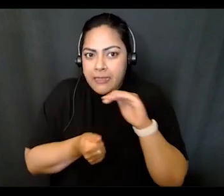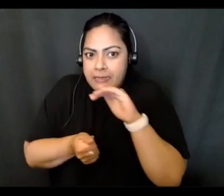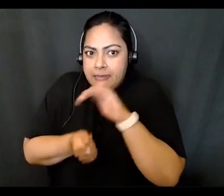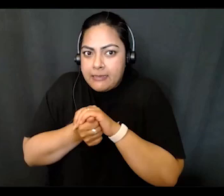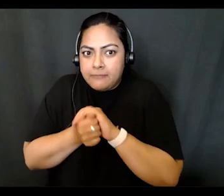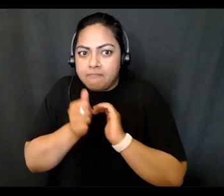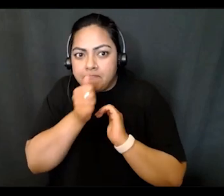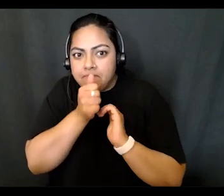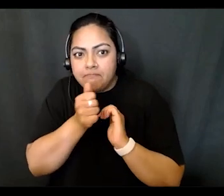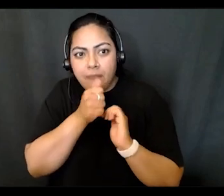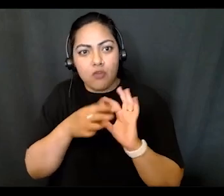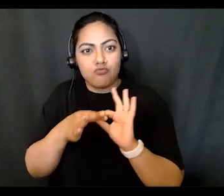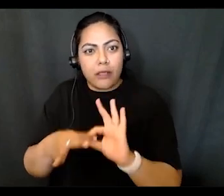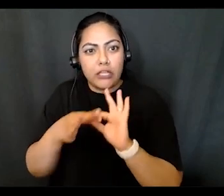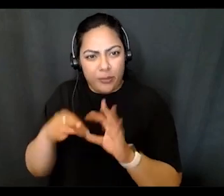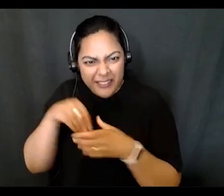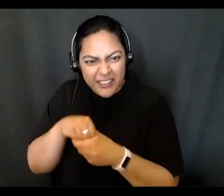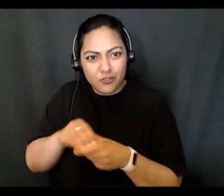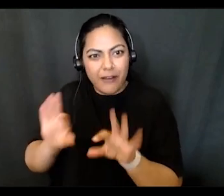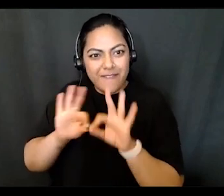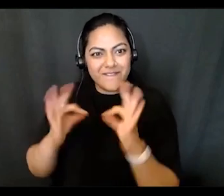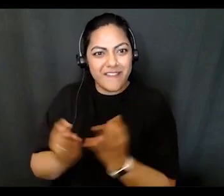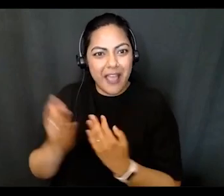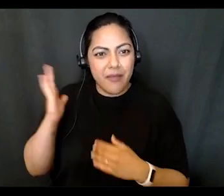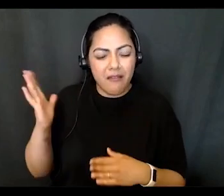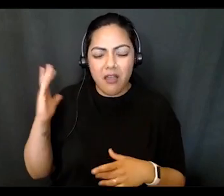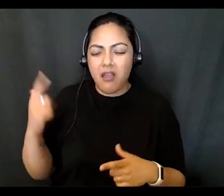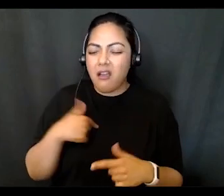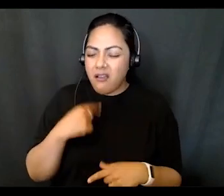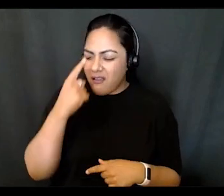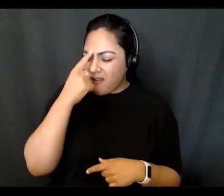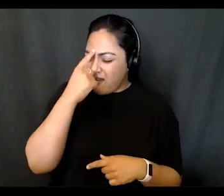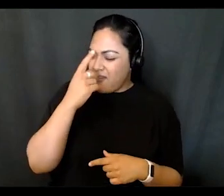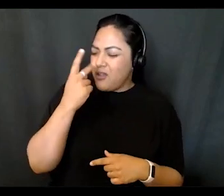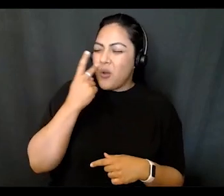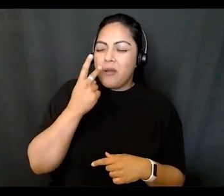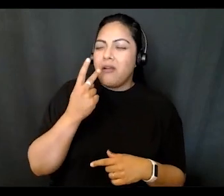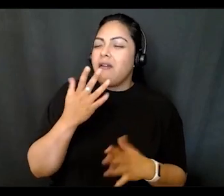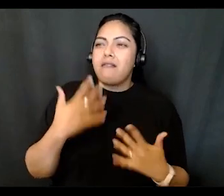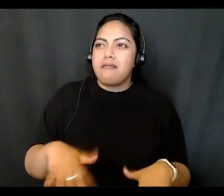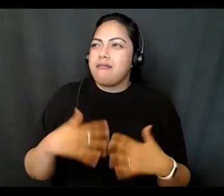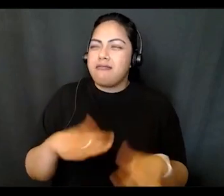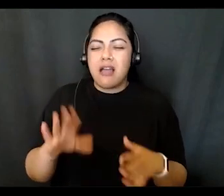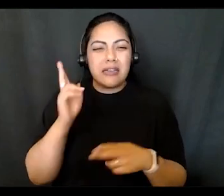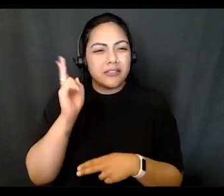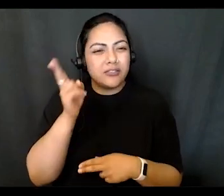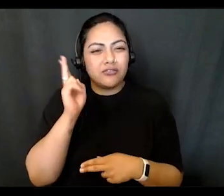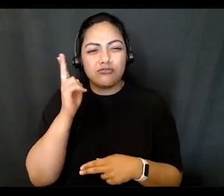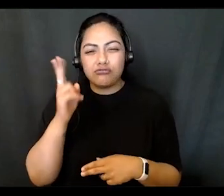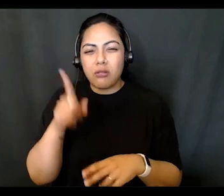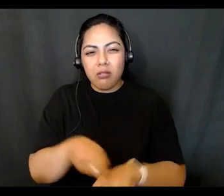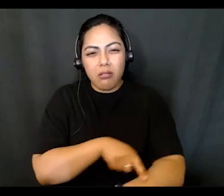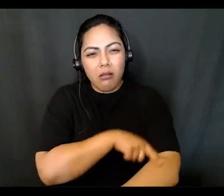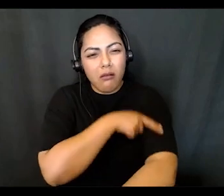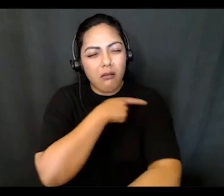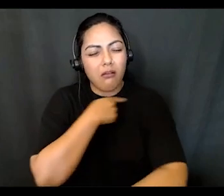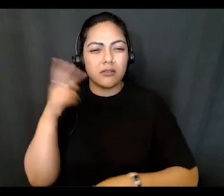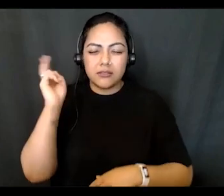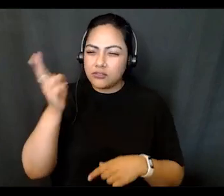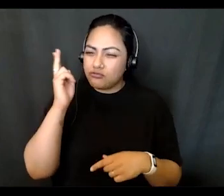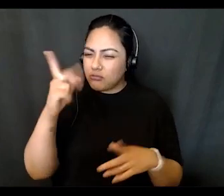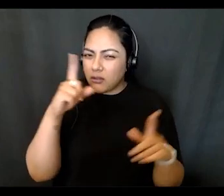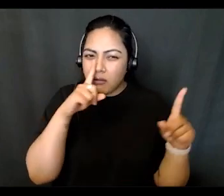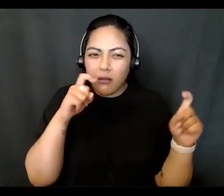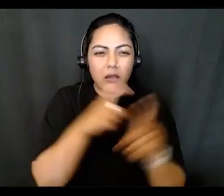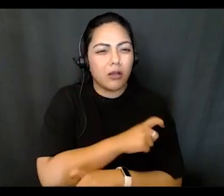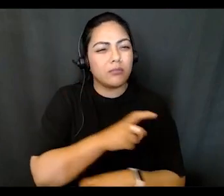in her family. And it just reminded me that these histories are long, they're complex, they're complicated, and there's also so much opportunity which we